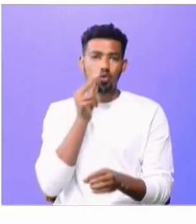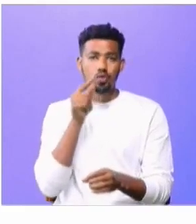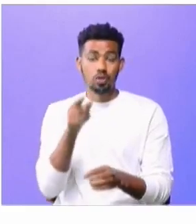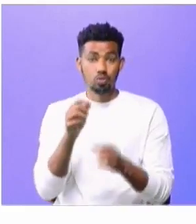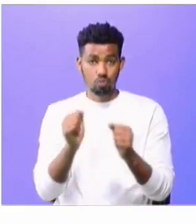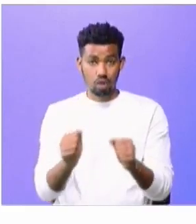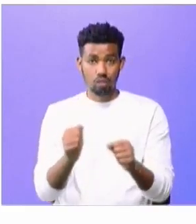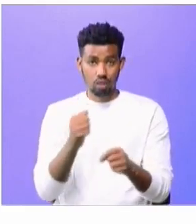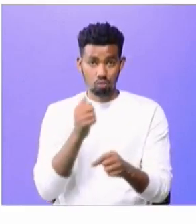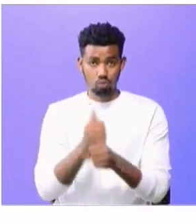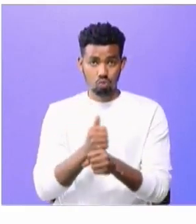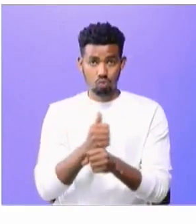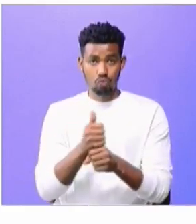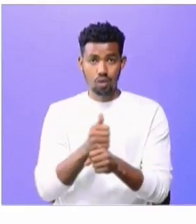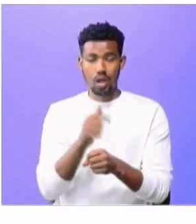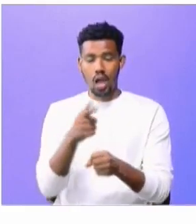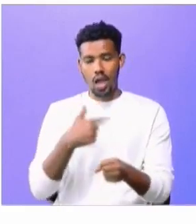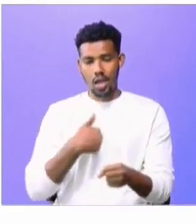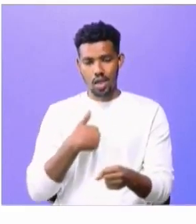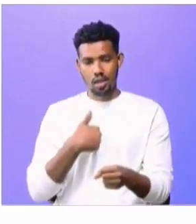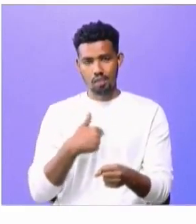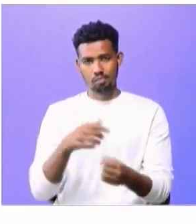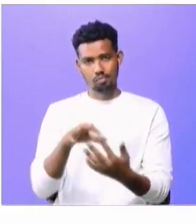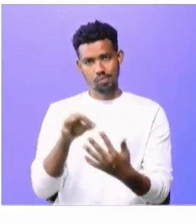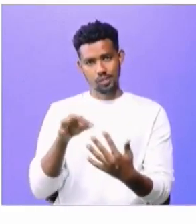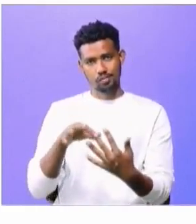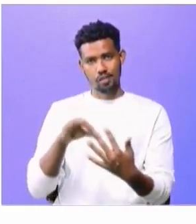I prefer